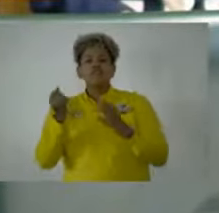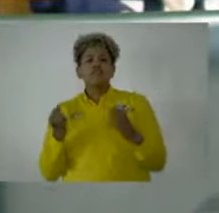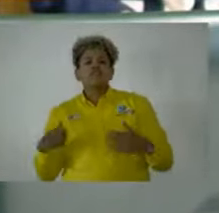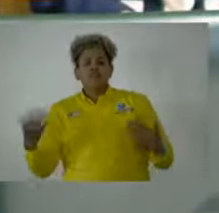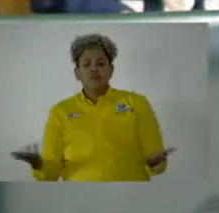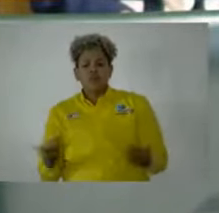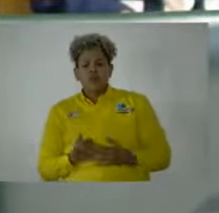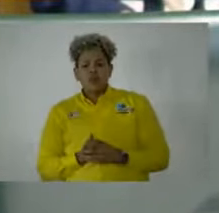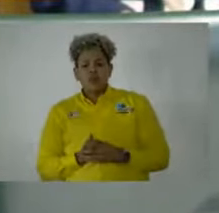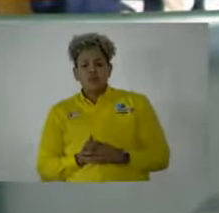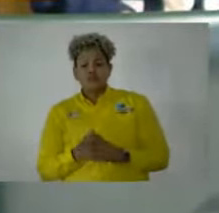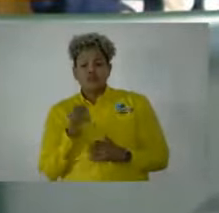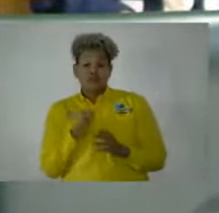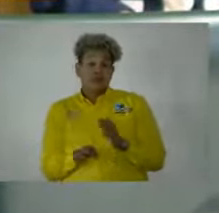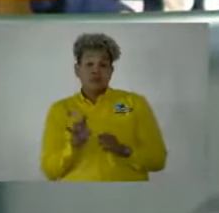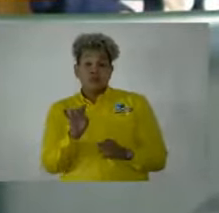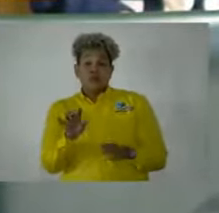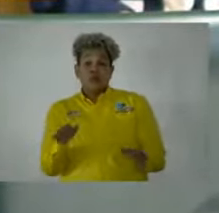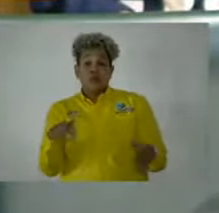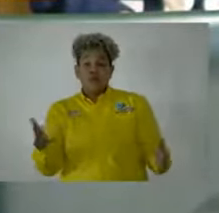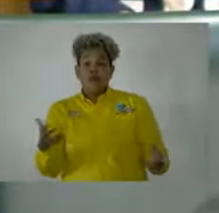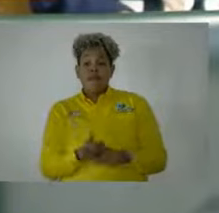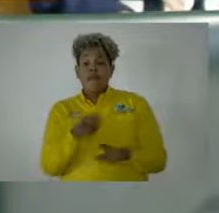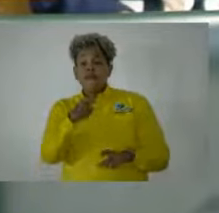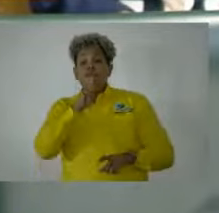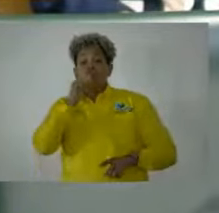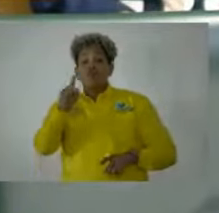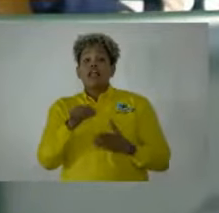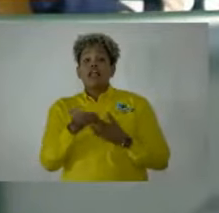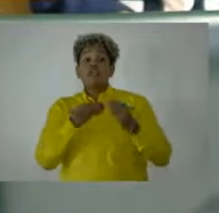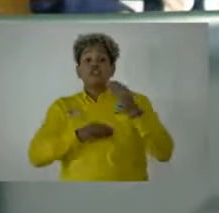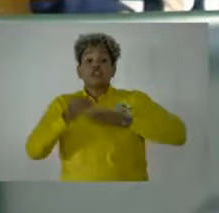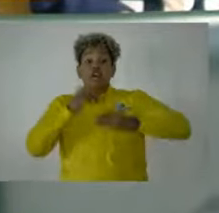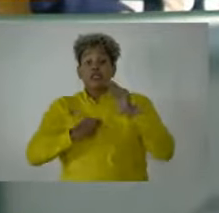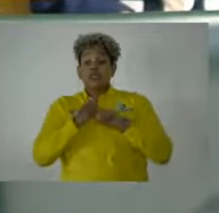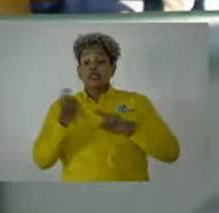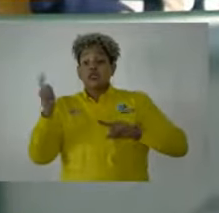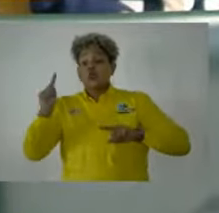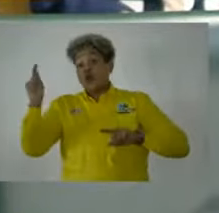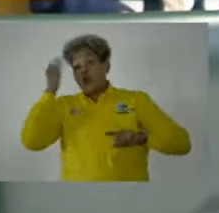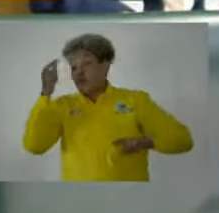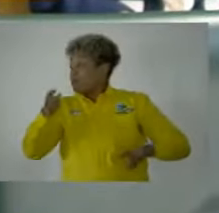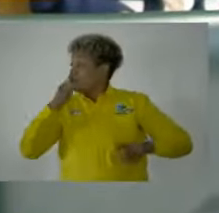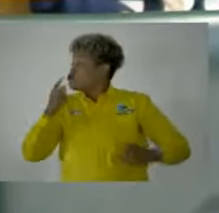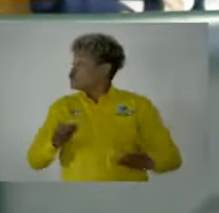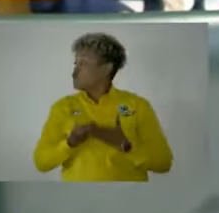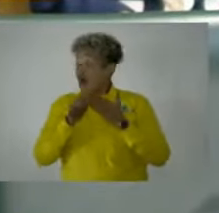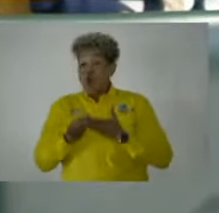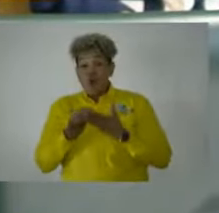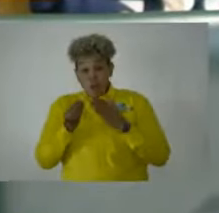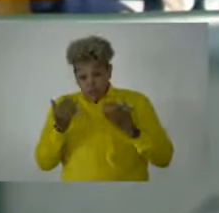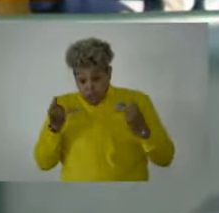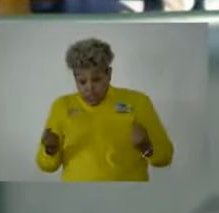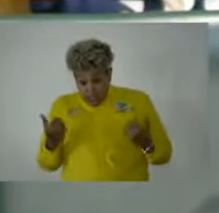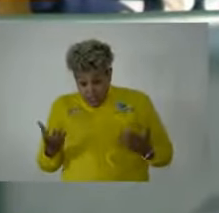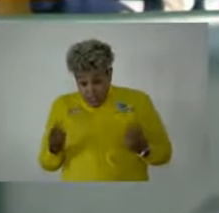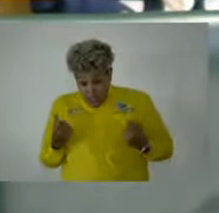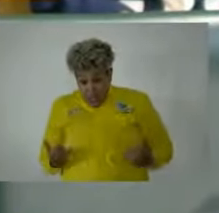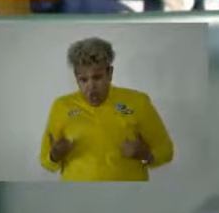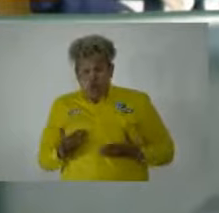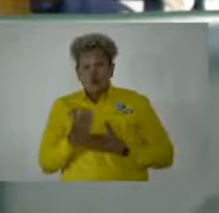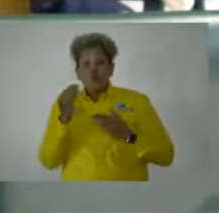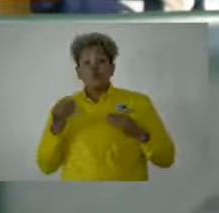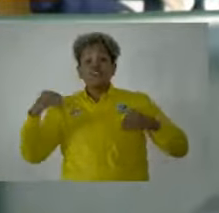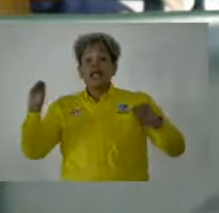receivables? Simply put, it is a transaction where the government raises money now by